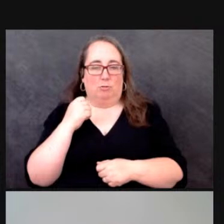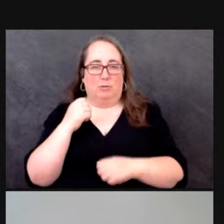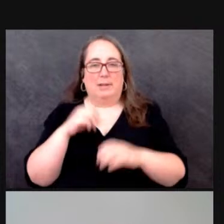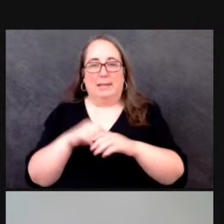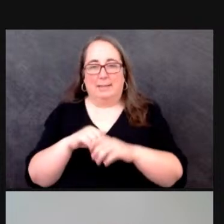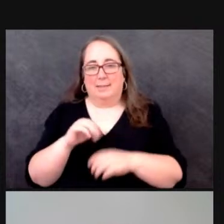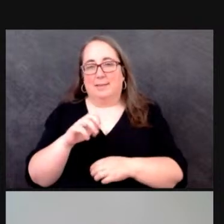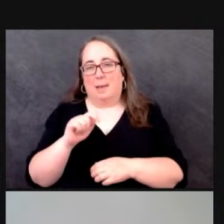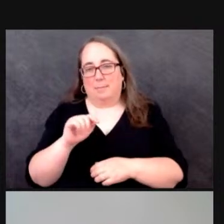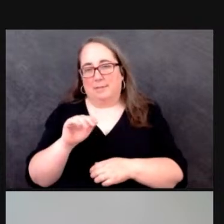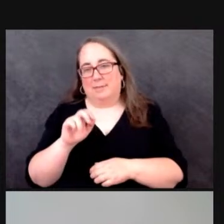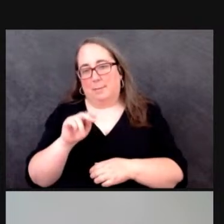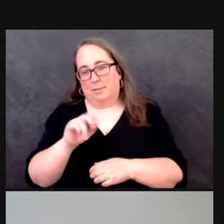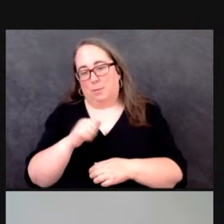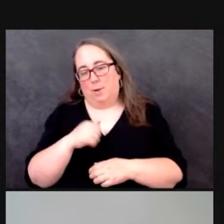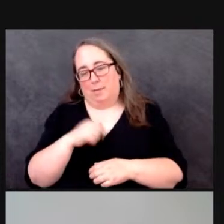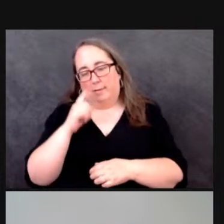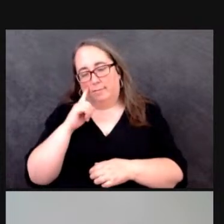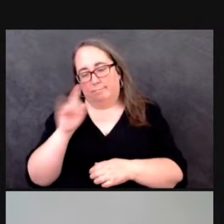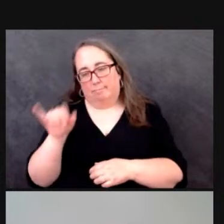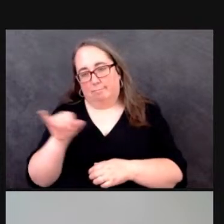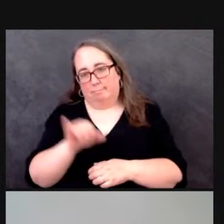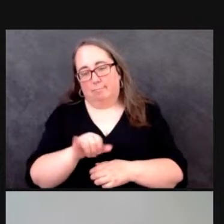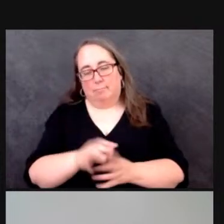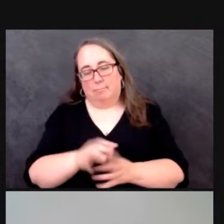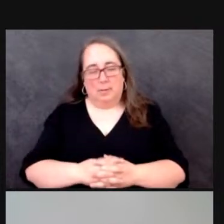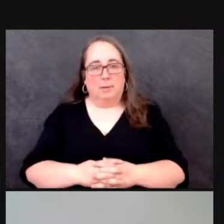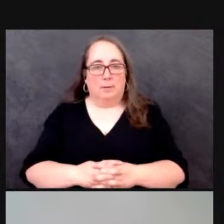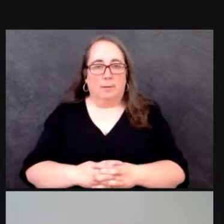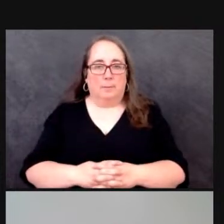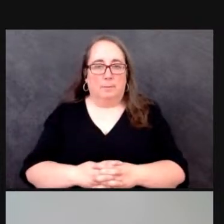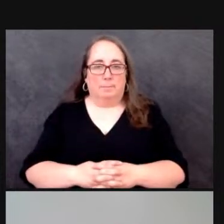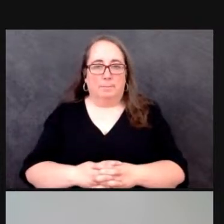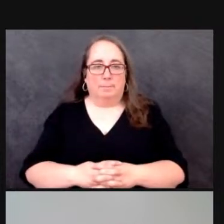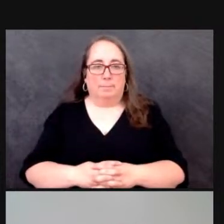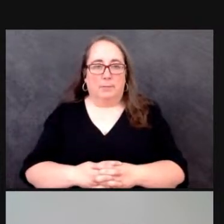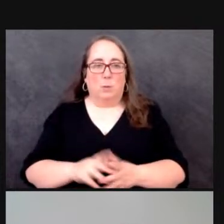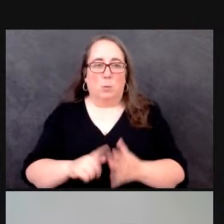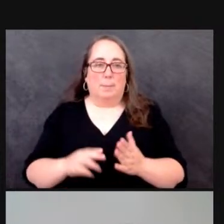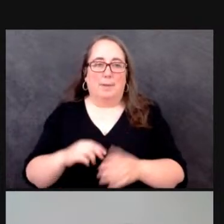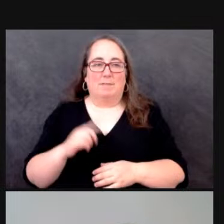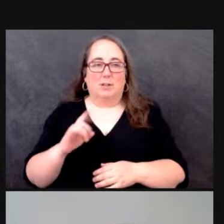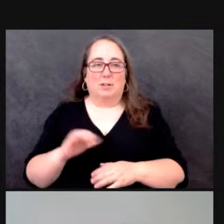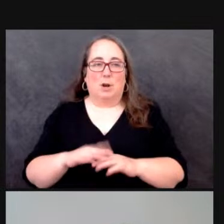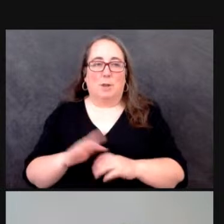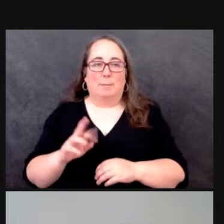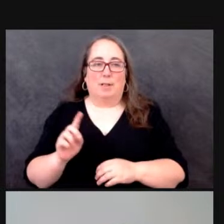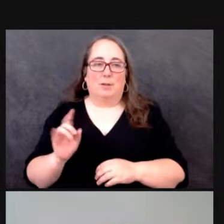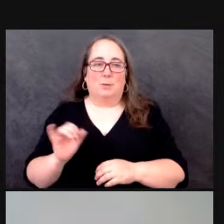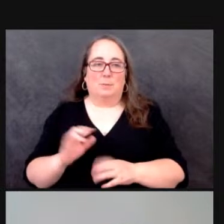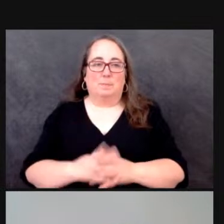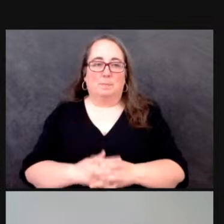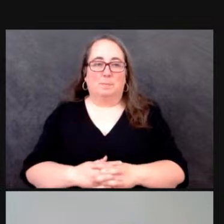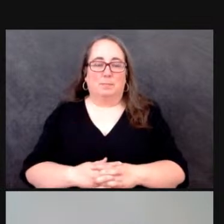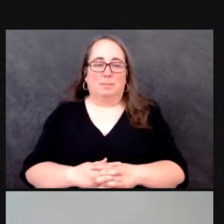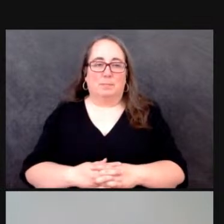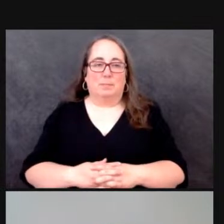cabin. So I think this gives a good reference of what that may have looked like on the Maryland as well.